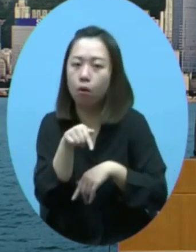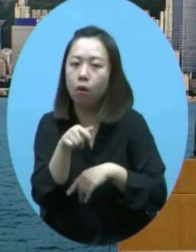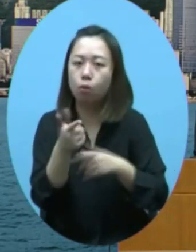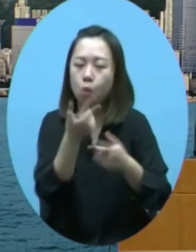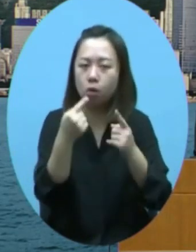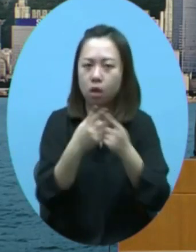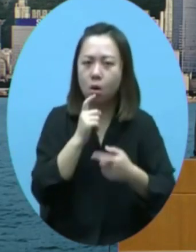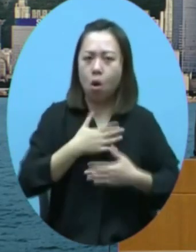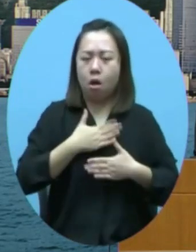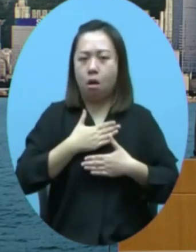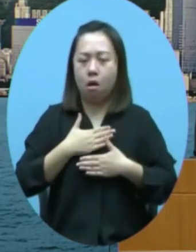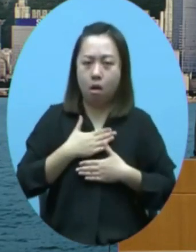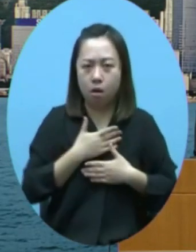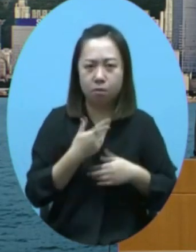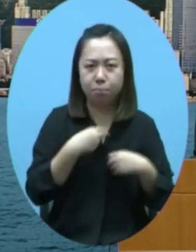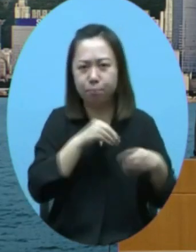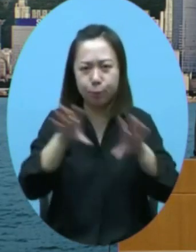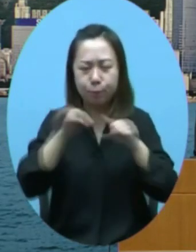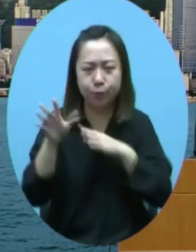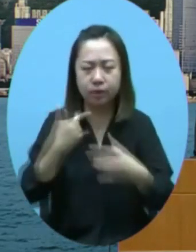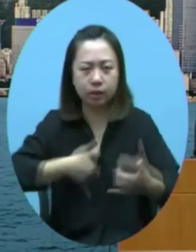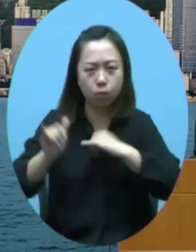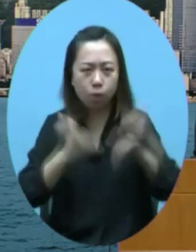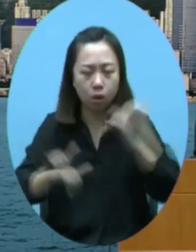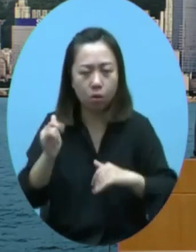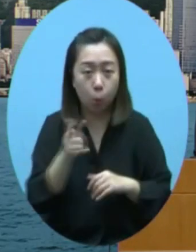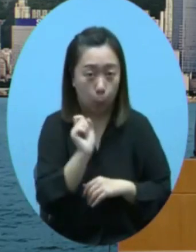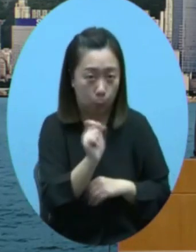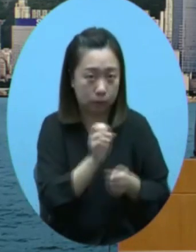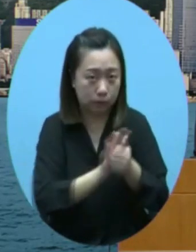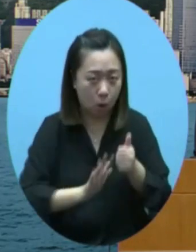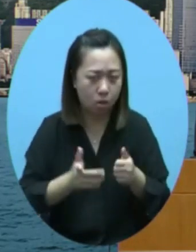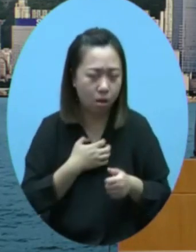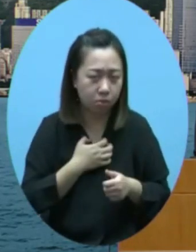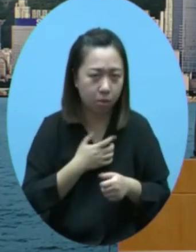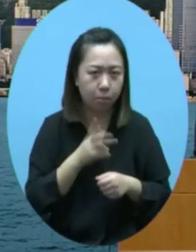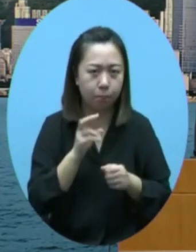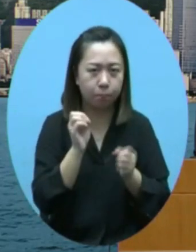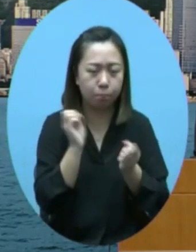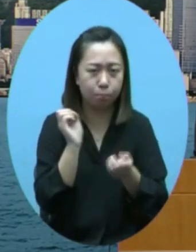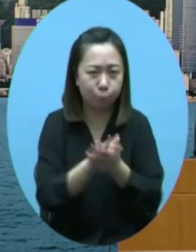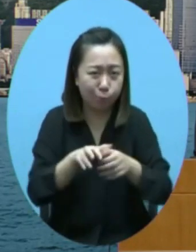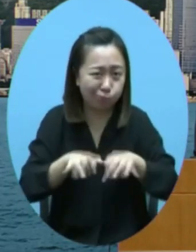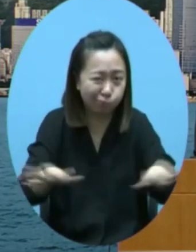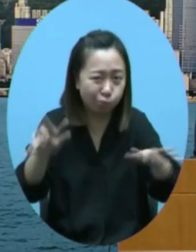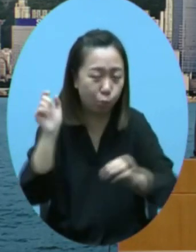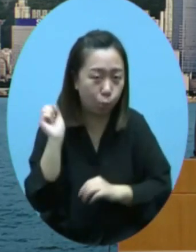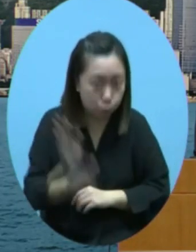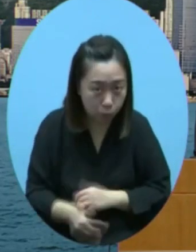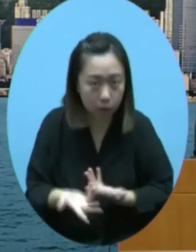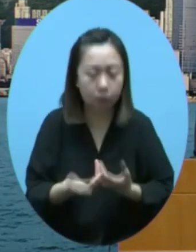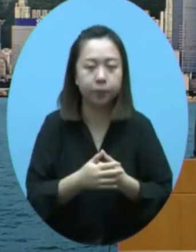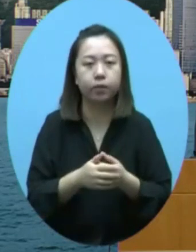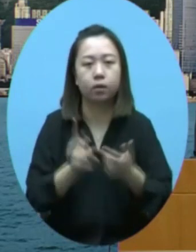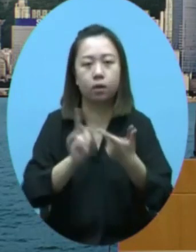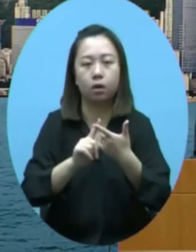residents recorded many outbreaks that are panic and start moving out. Are you worried that you will lead to this further